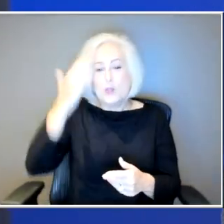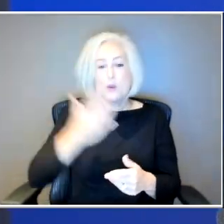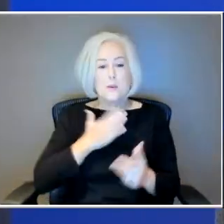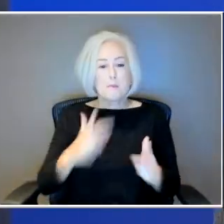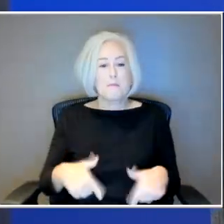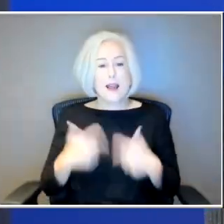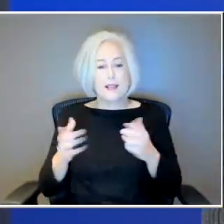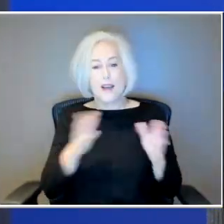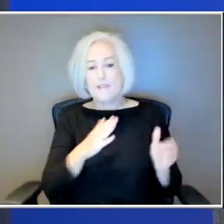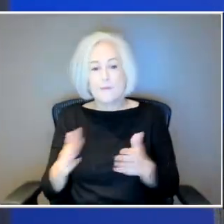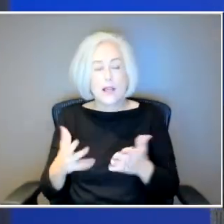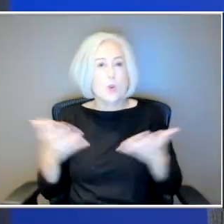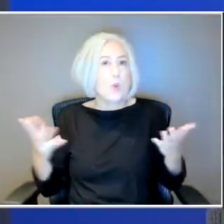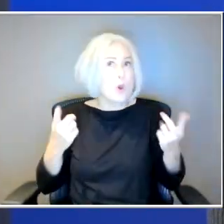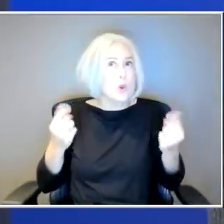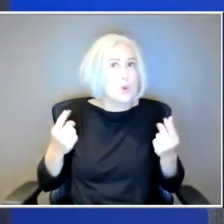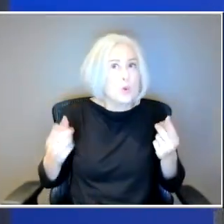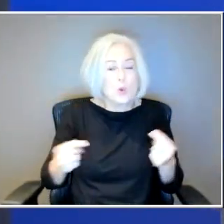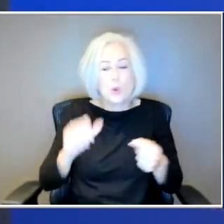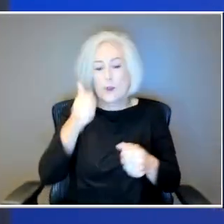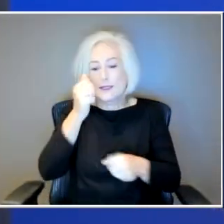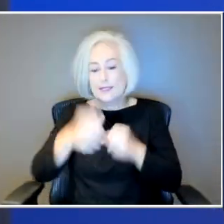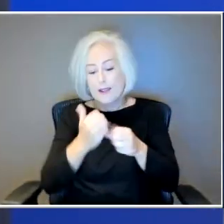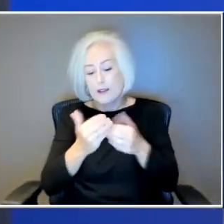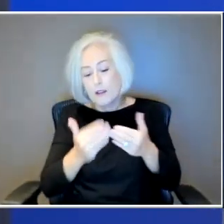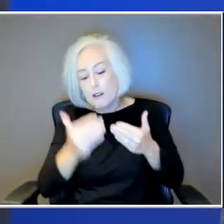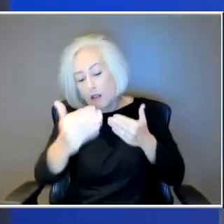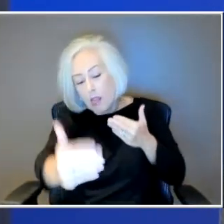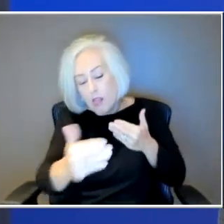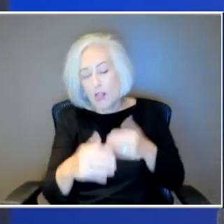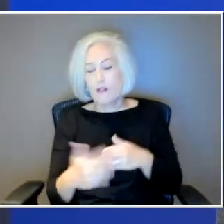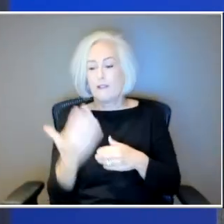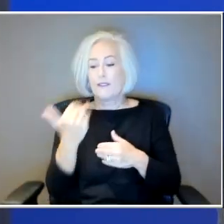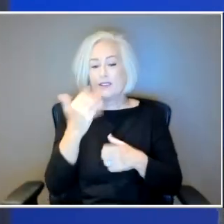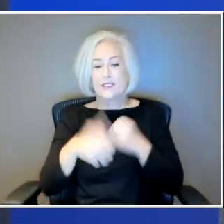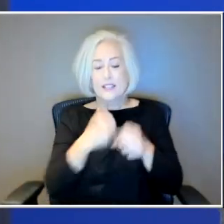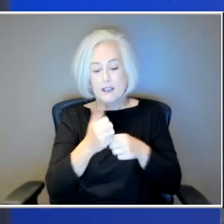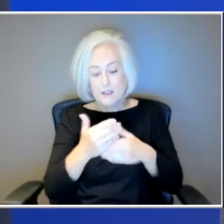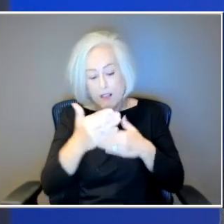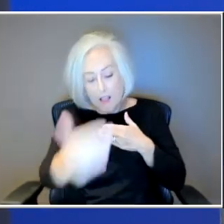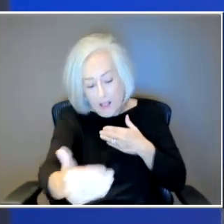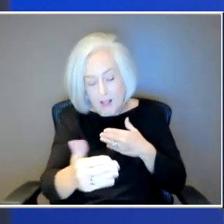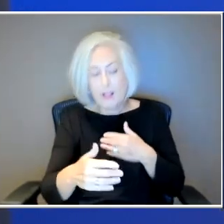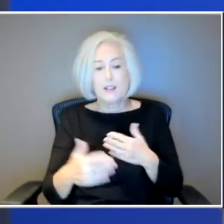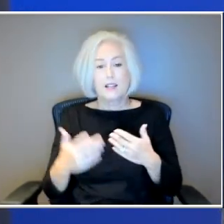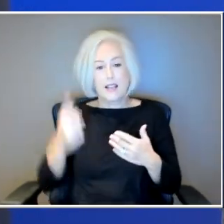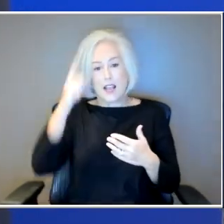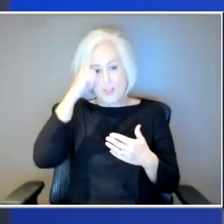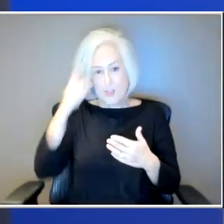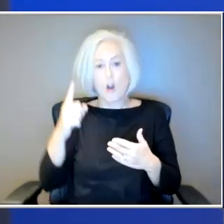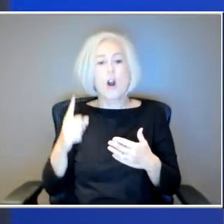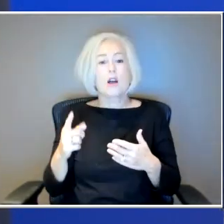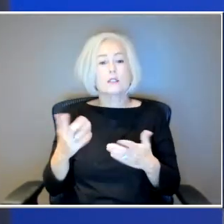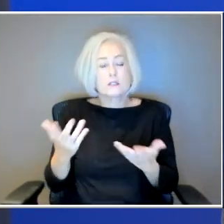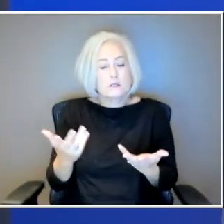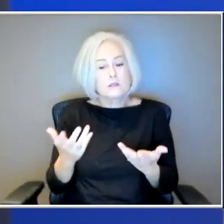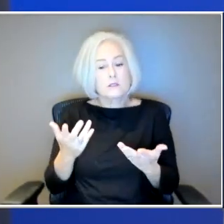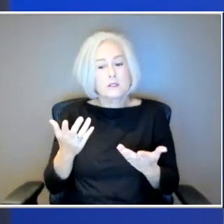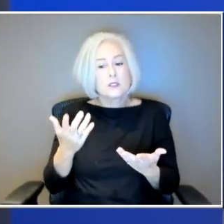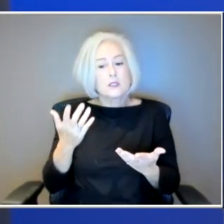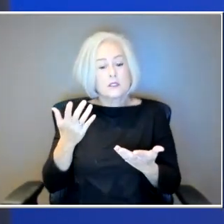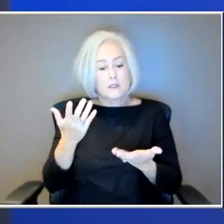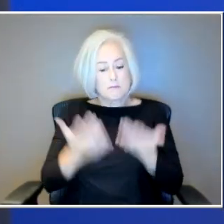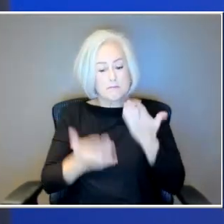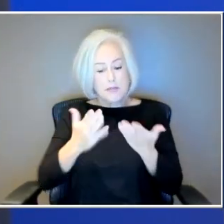years? Do you have a family? Do you have your career? All those choices I felt could be impacted by finding this out in the middle of that randomly. Whereas if I